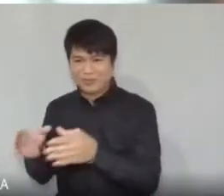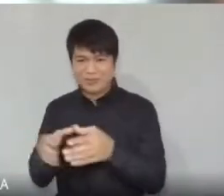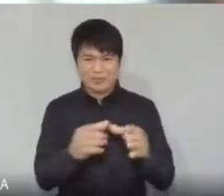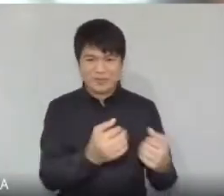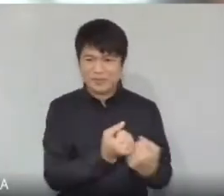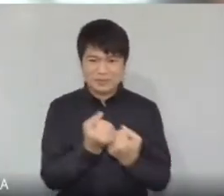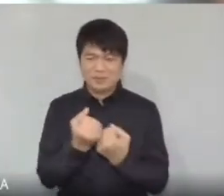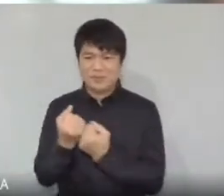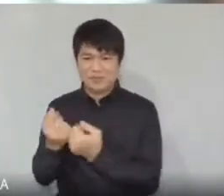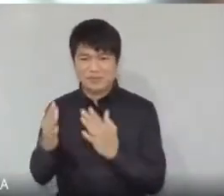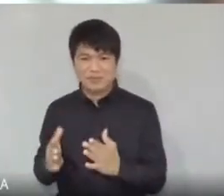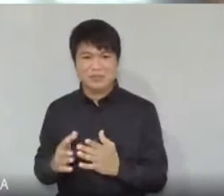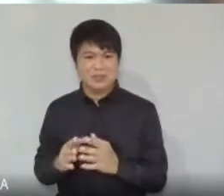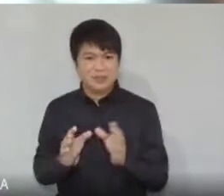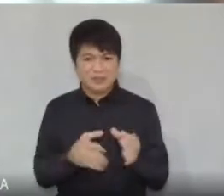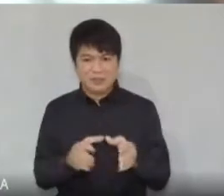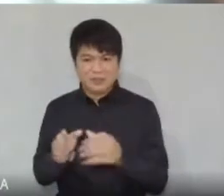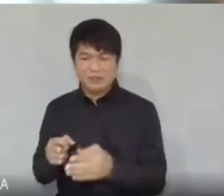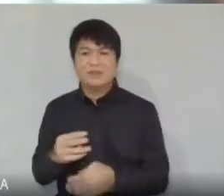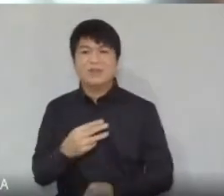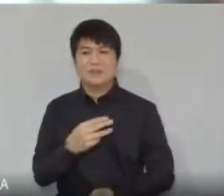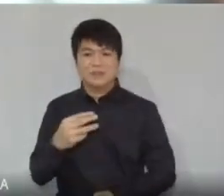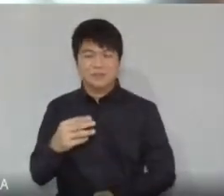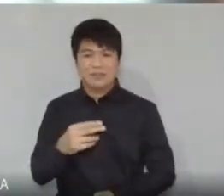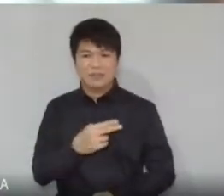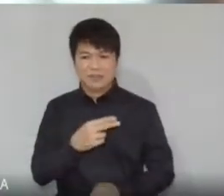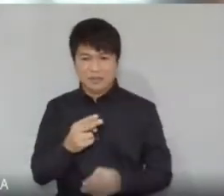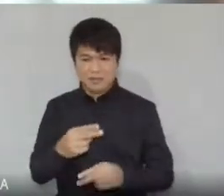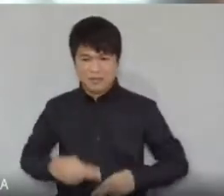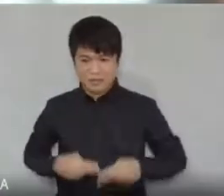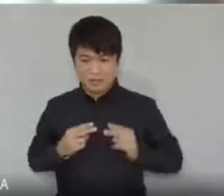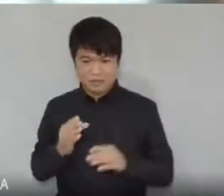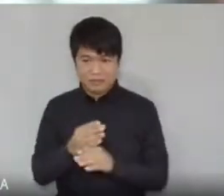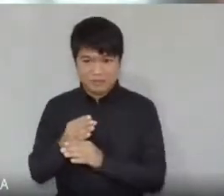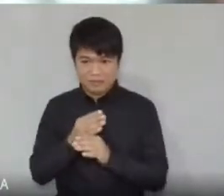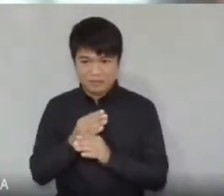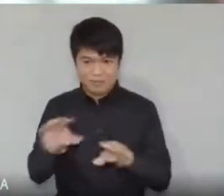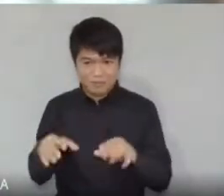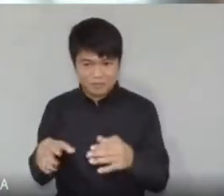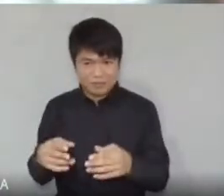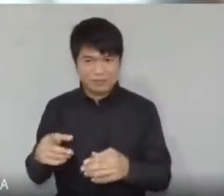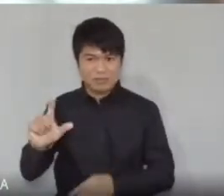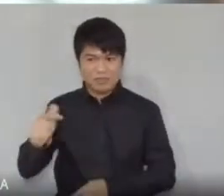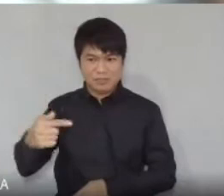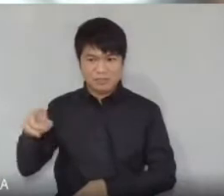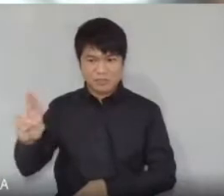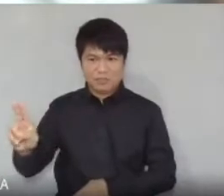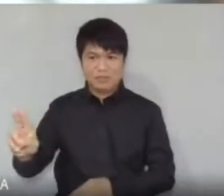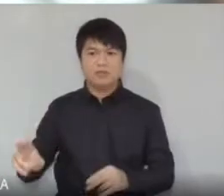telehealth providers, finance groups, and the academe. Magandang tanghali, Department of Health Undersecretary Dr.